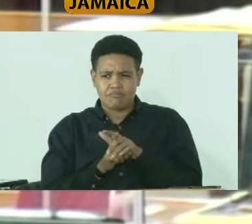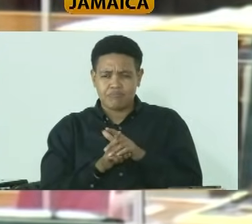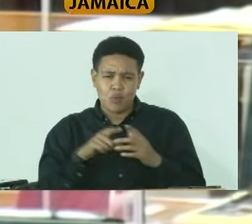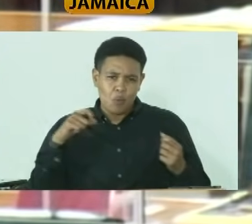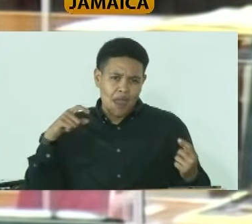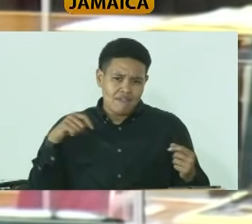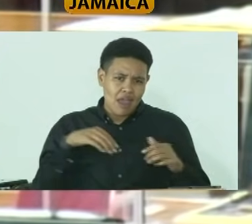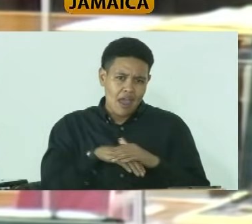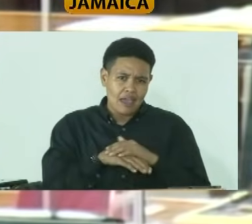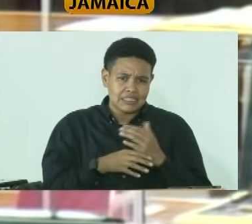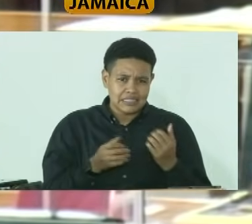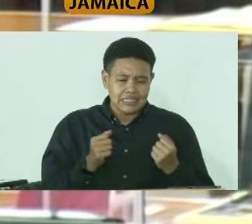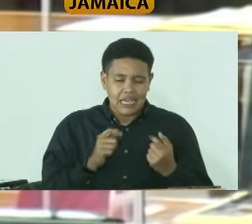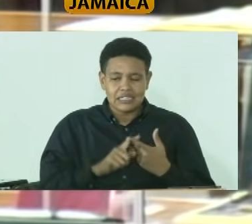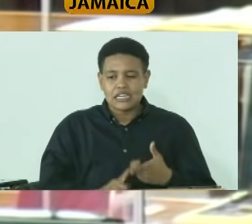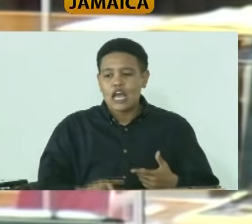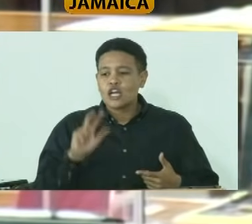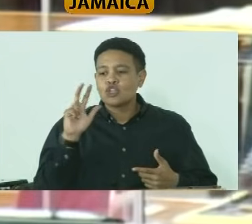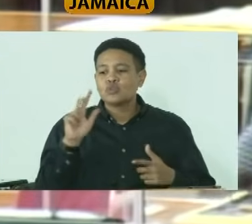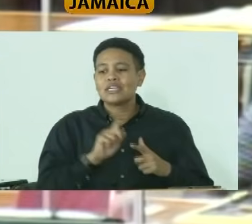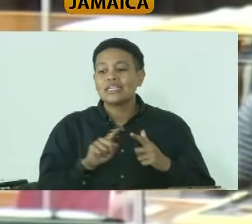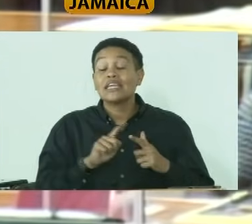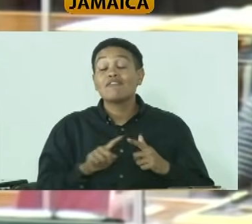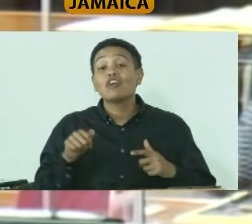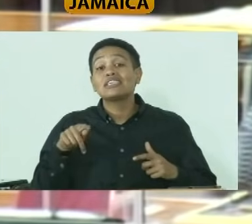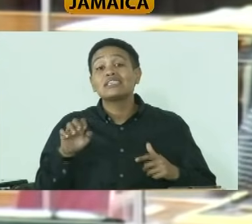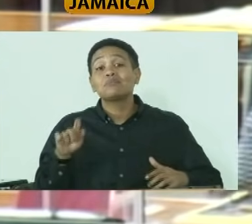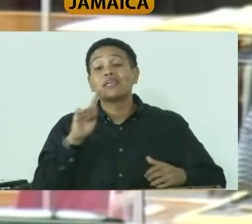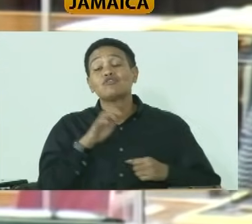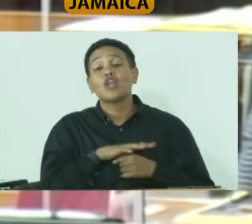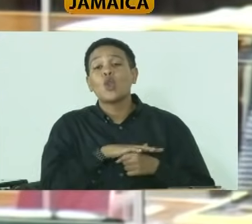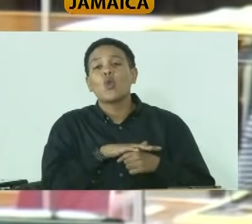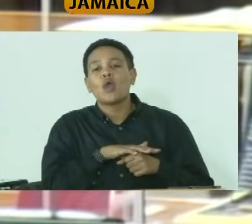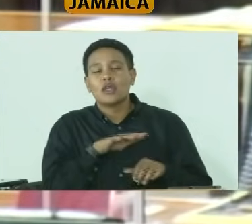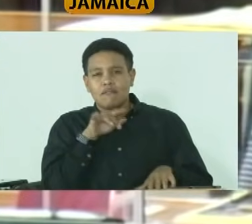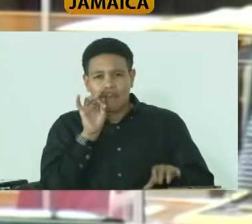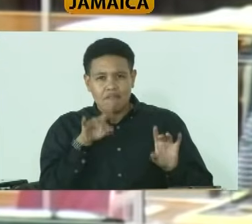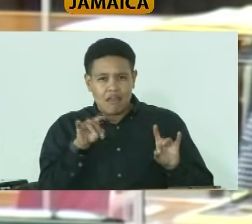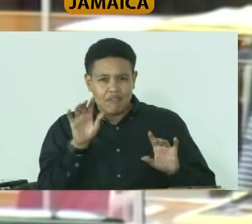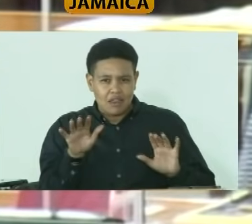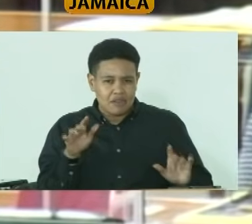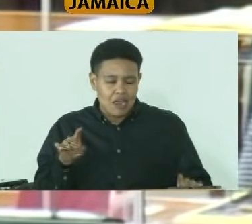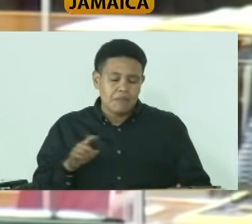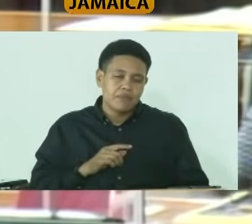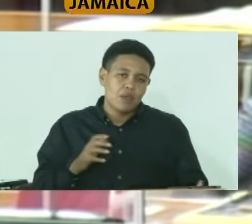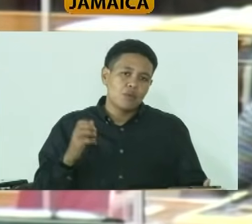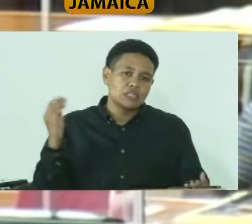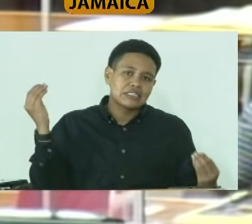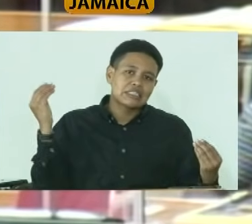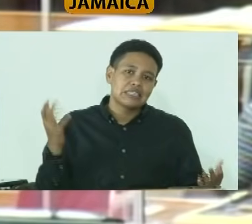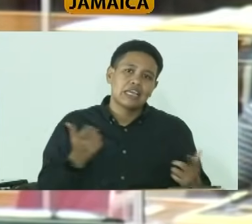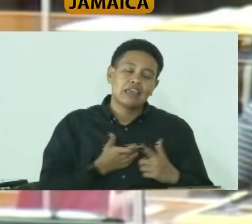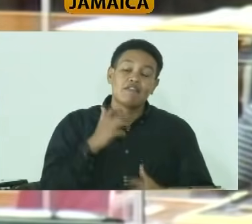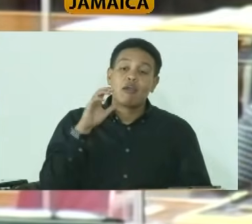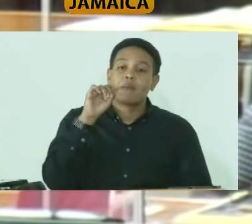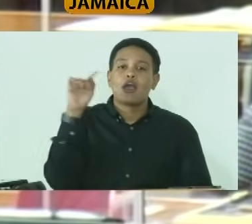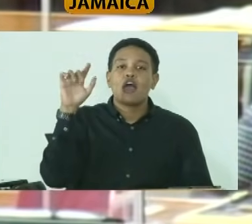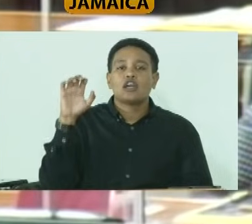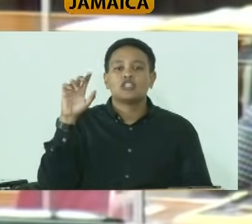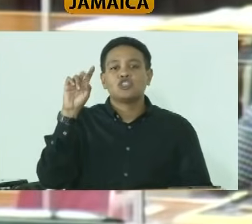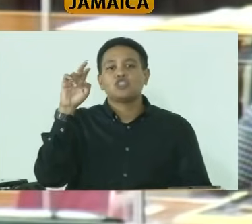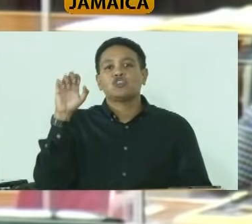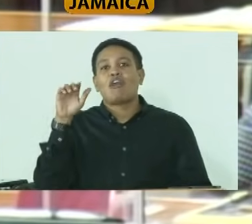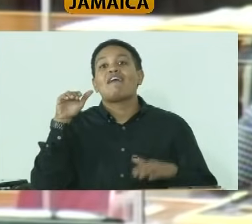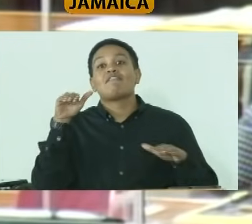access, and 3 such spaces were located. And so I want to say, from Cottage Drive